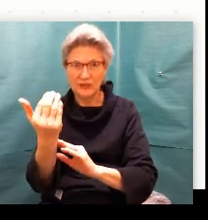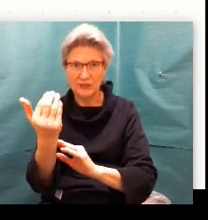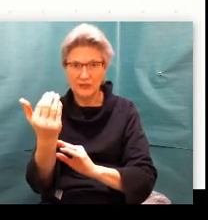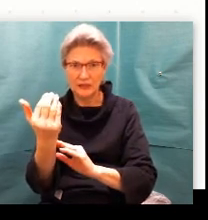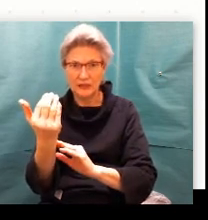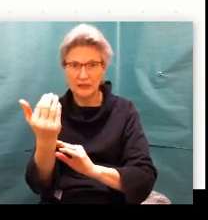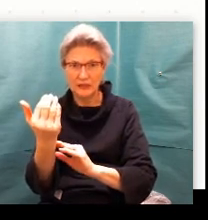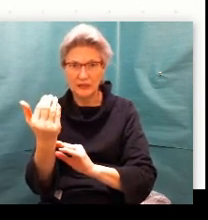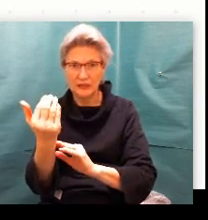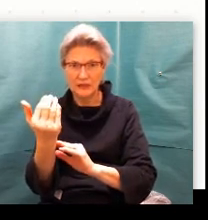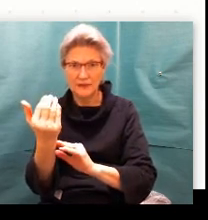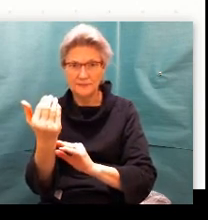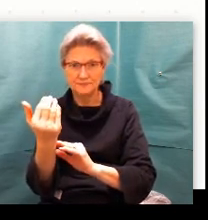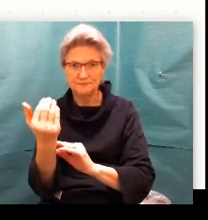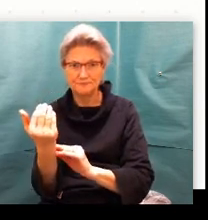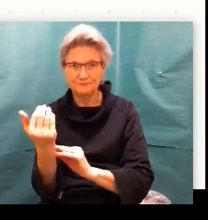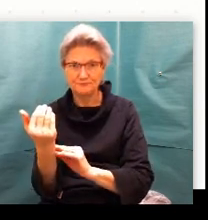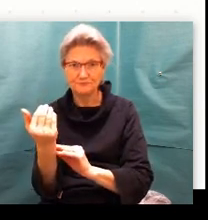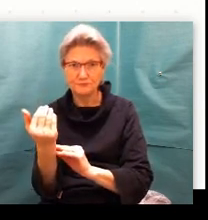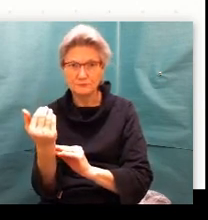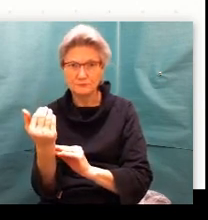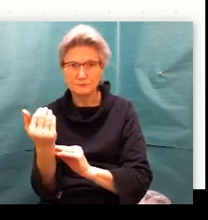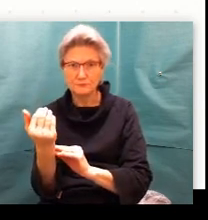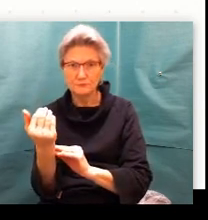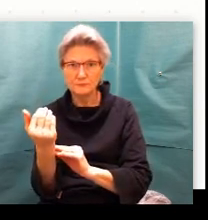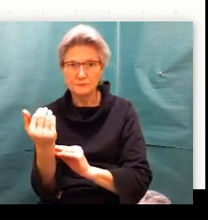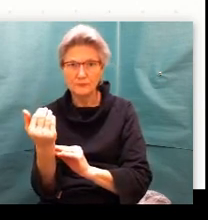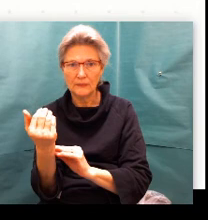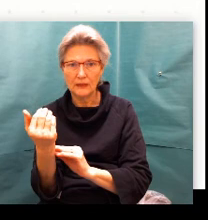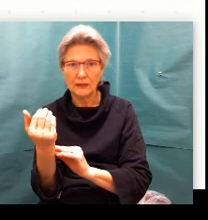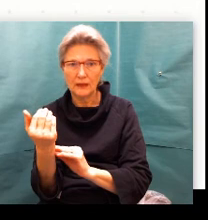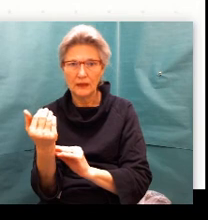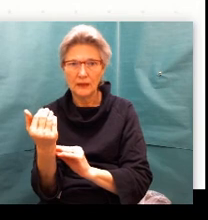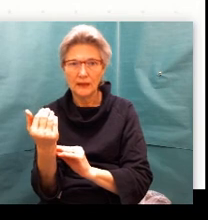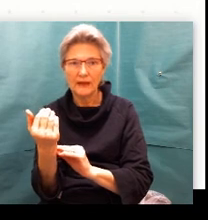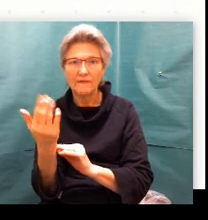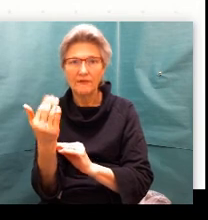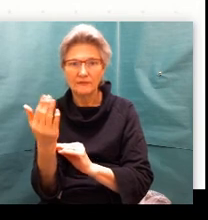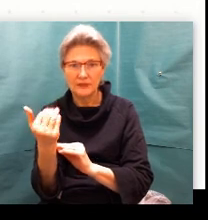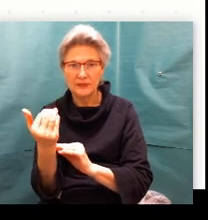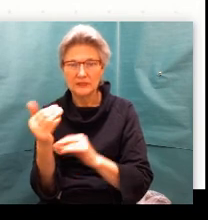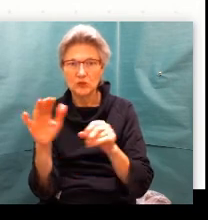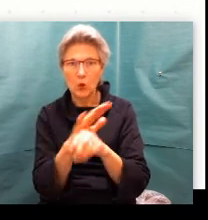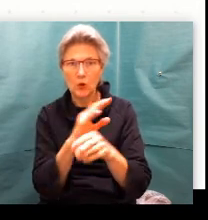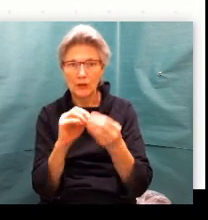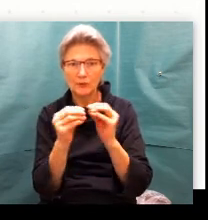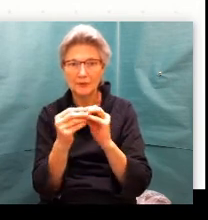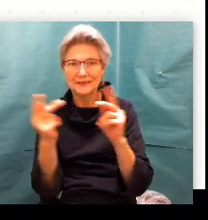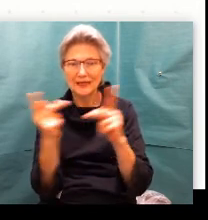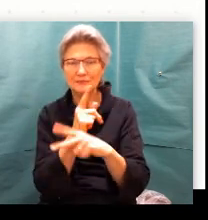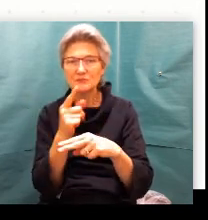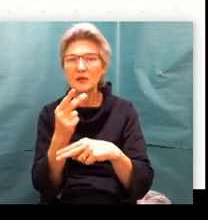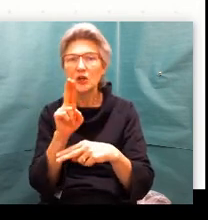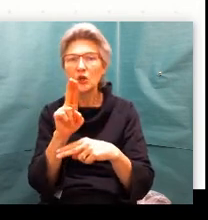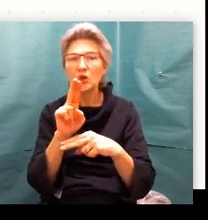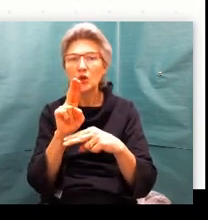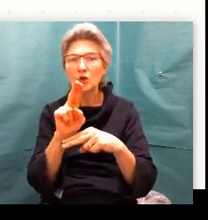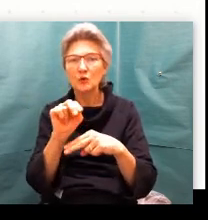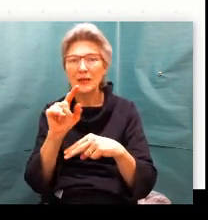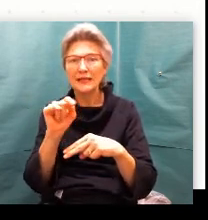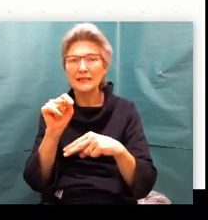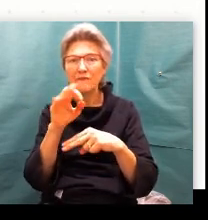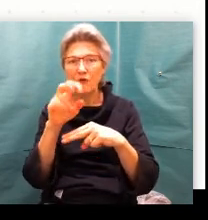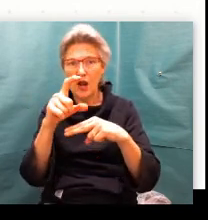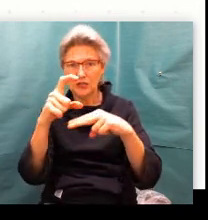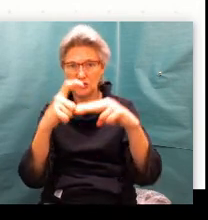I'm just going to underline that. Whoops, maybe not. My whole number, 15, times my unit fraction, 1/8. And I